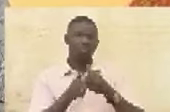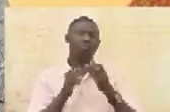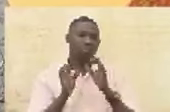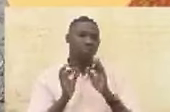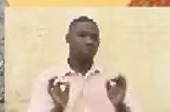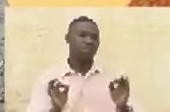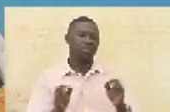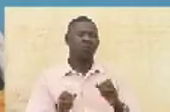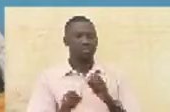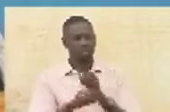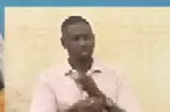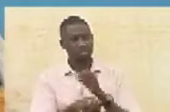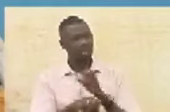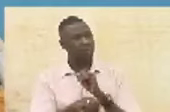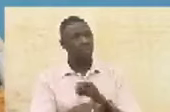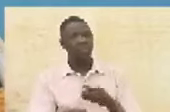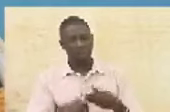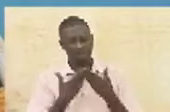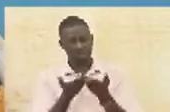if you have any final remarks, Mrs. Camara.